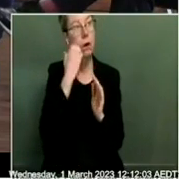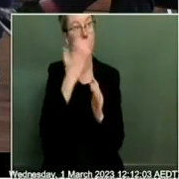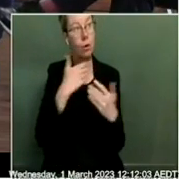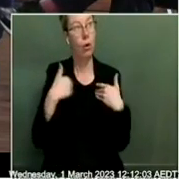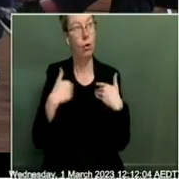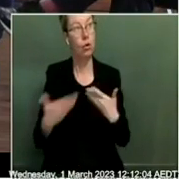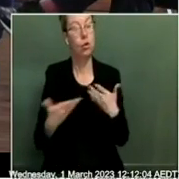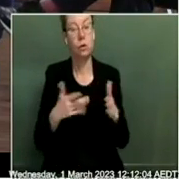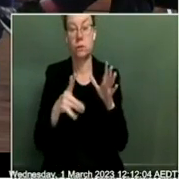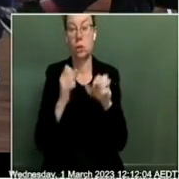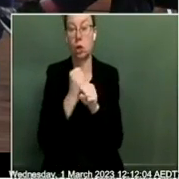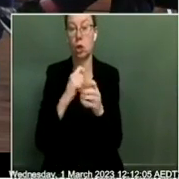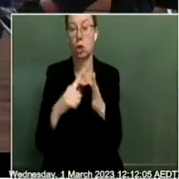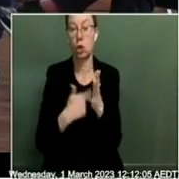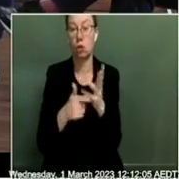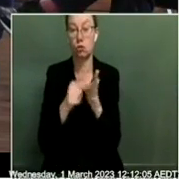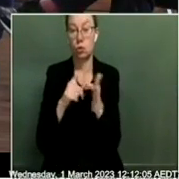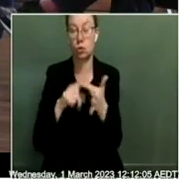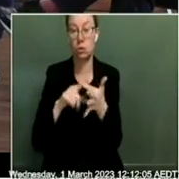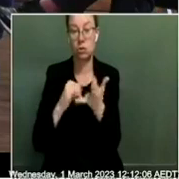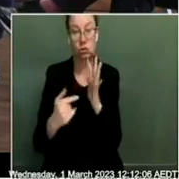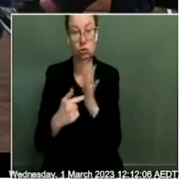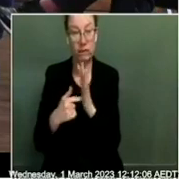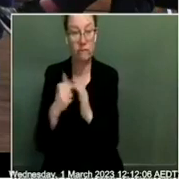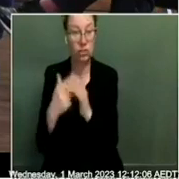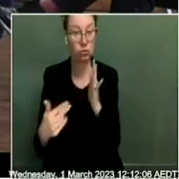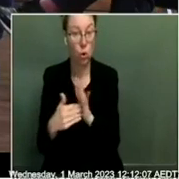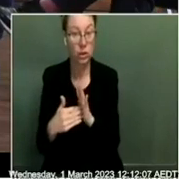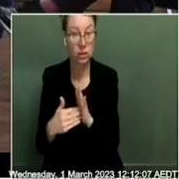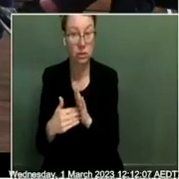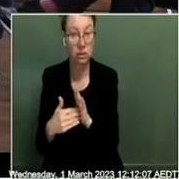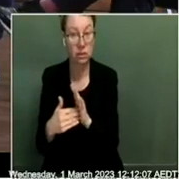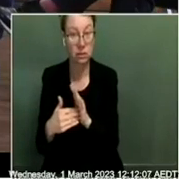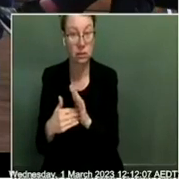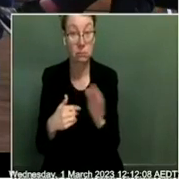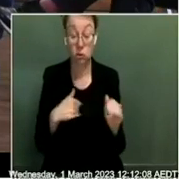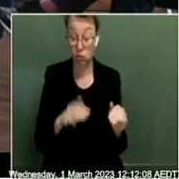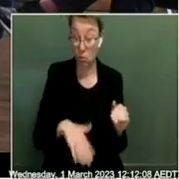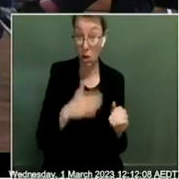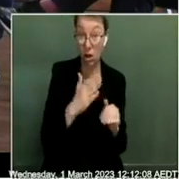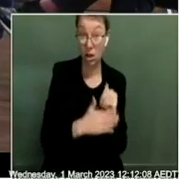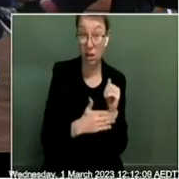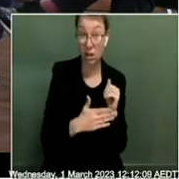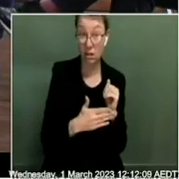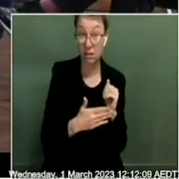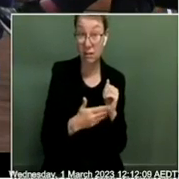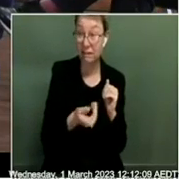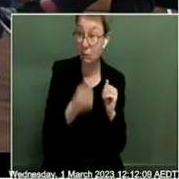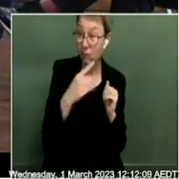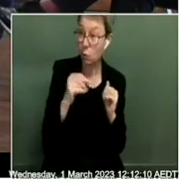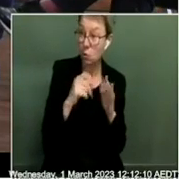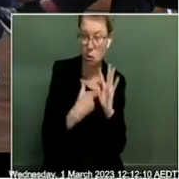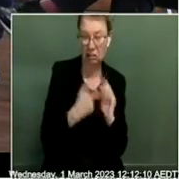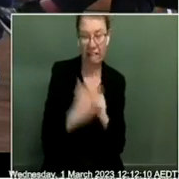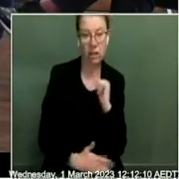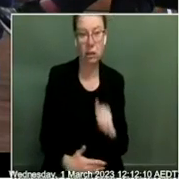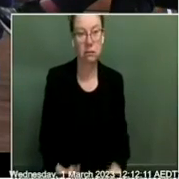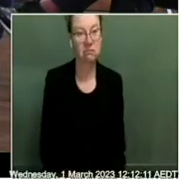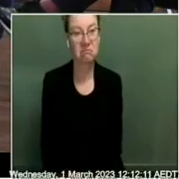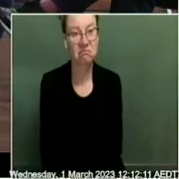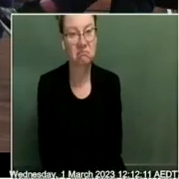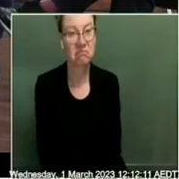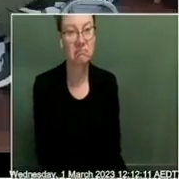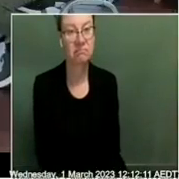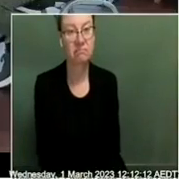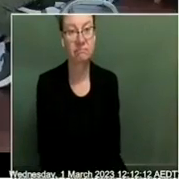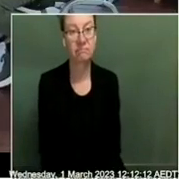Mm. I never ever had a Panadol growing up, or an antibiotic or anything. Mm. That was none of us did. She was very protective. Yeah. Very. Because